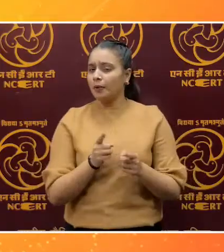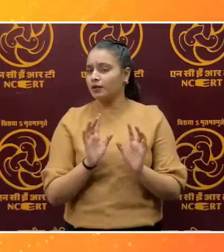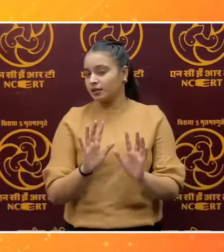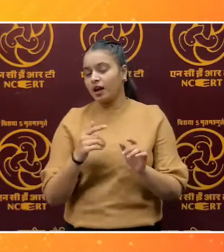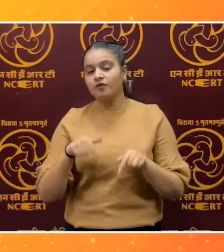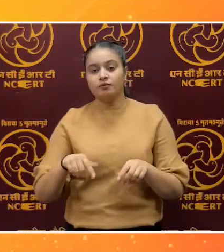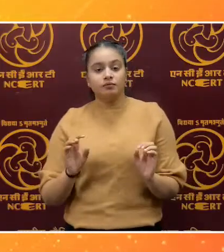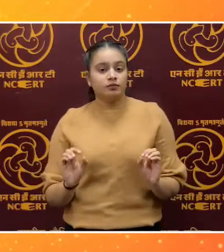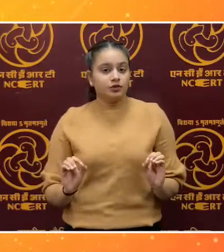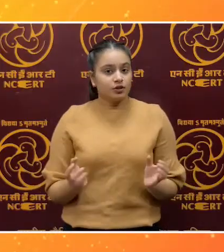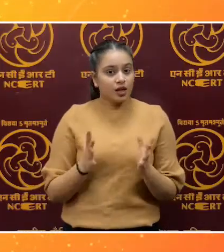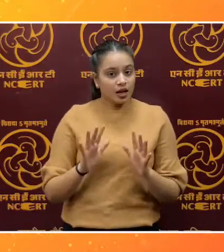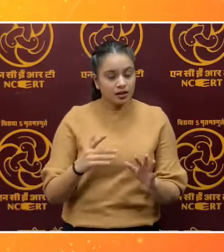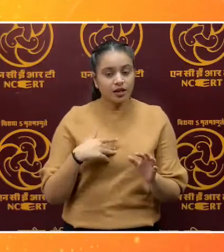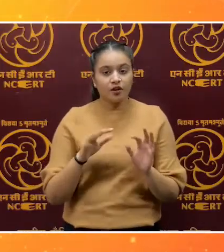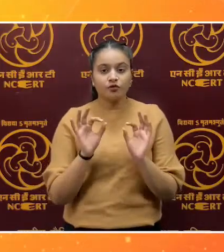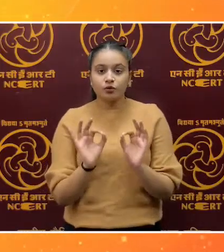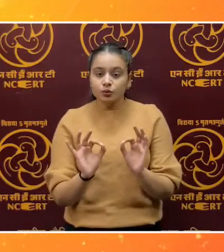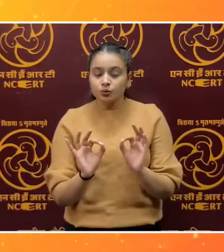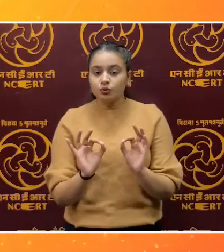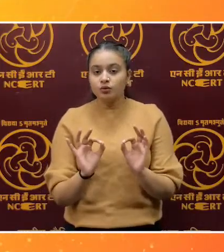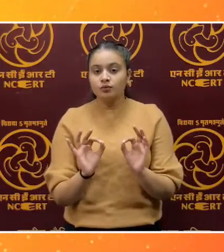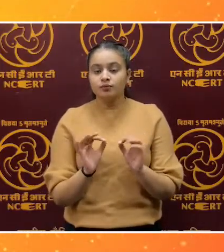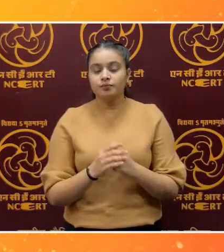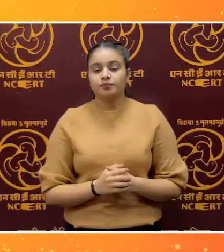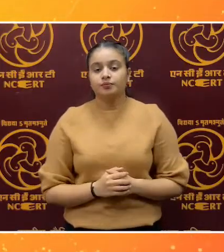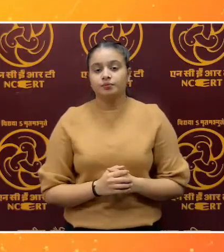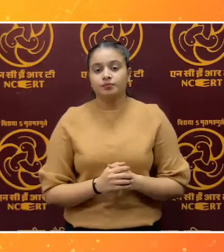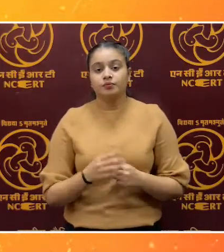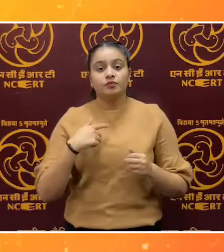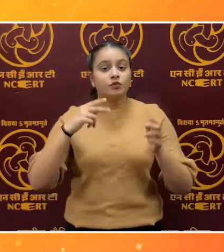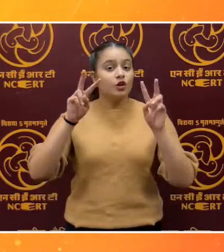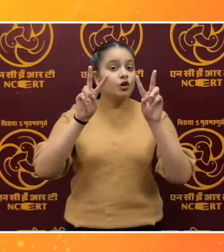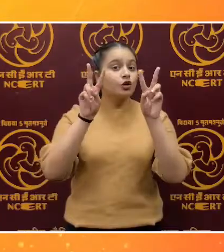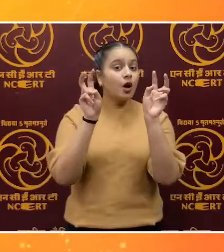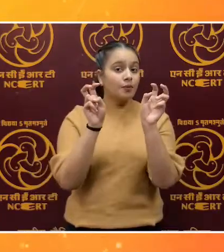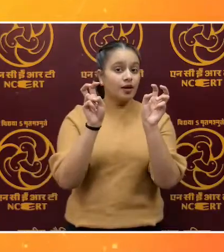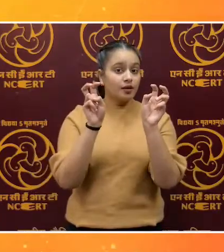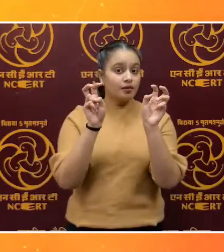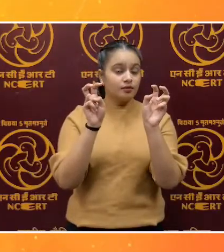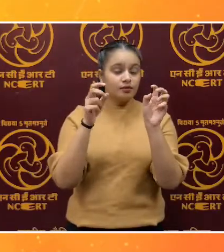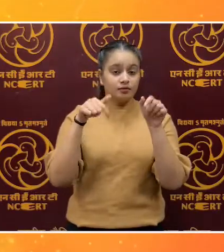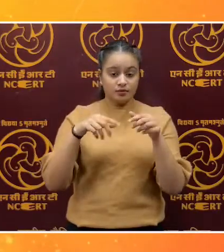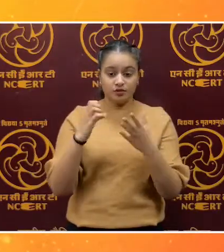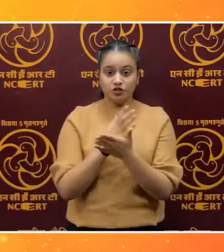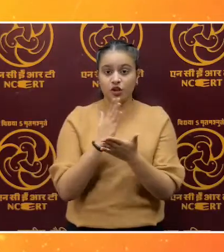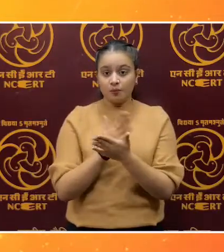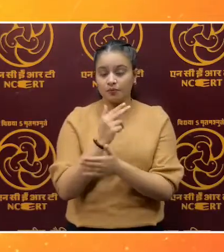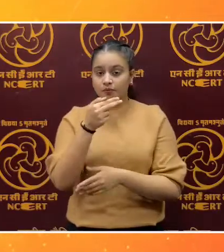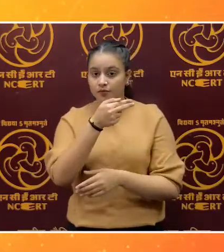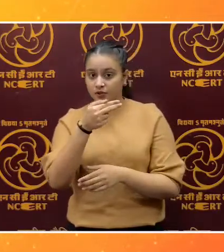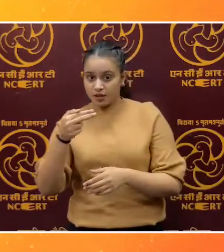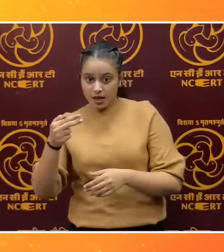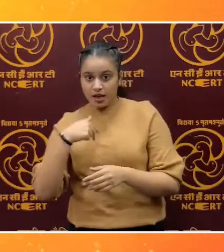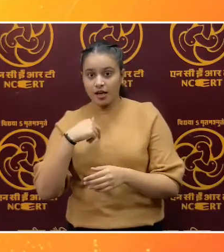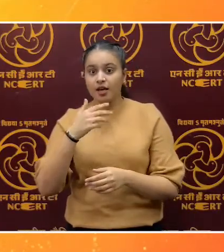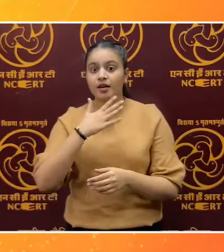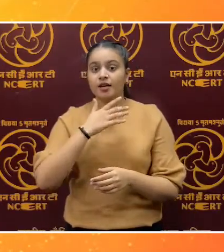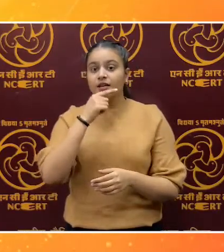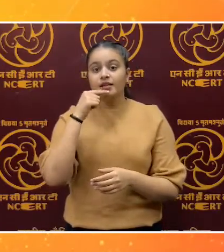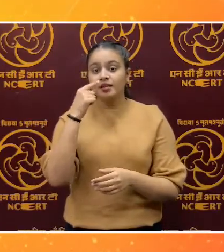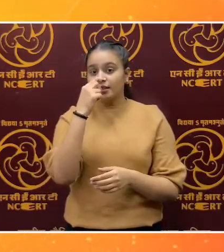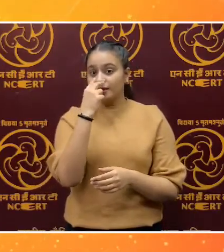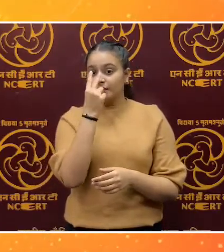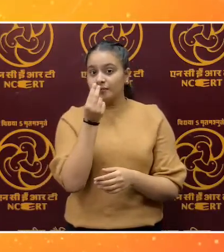starting with a nice note. Let me start with the topic. So, the topic, the chapter's name is The Wise Parrot. So, what